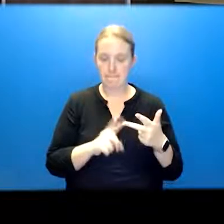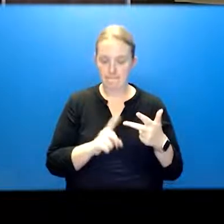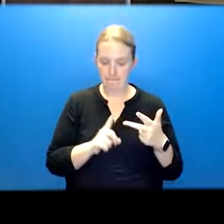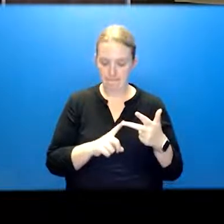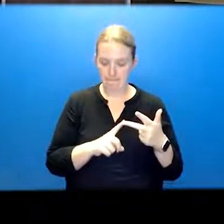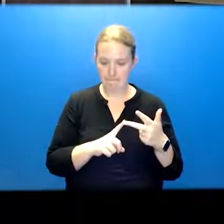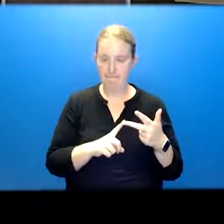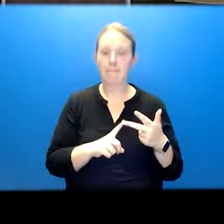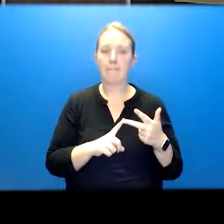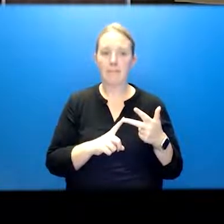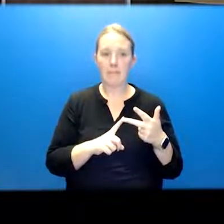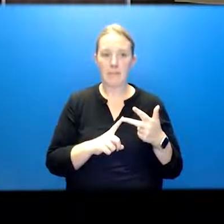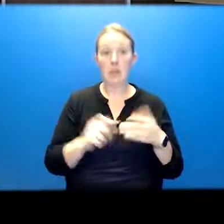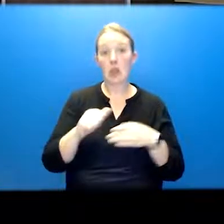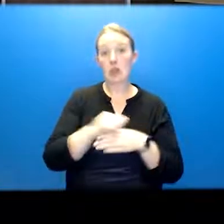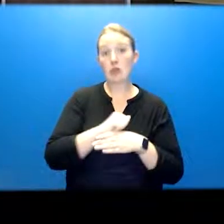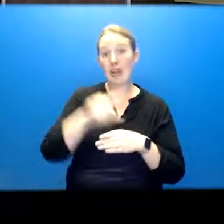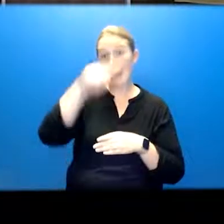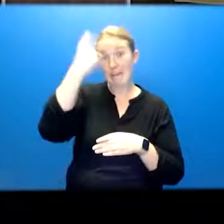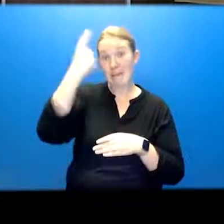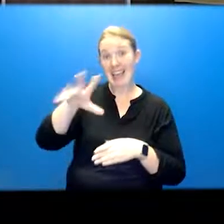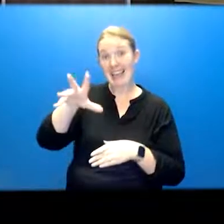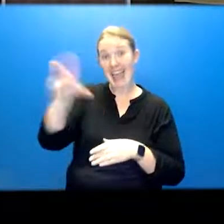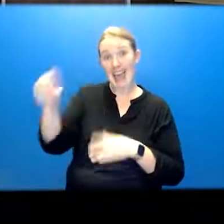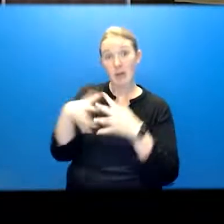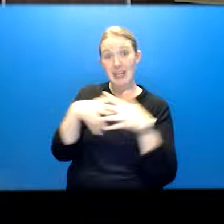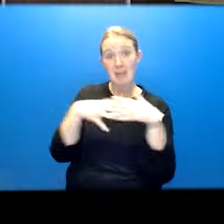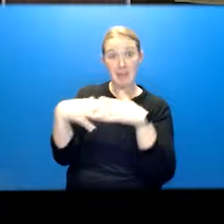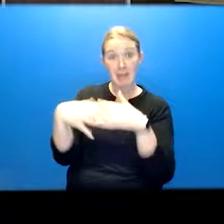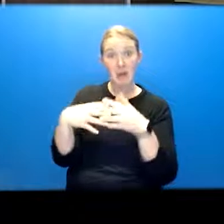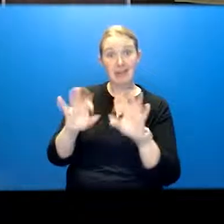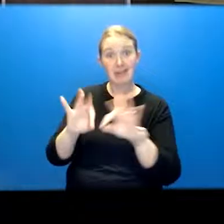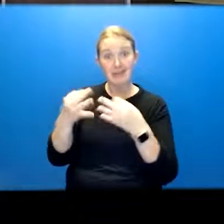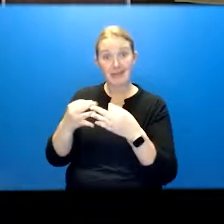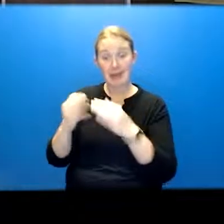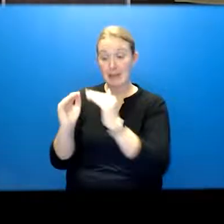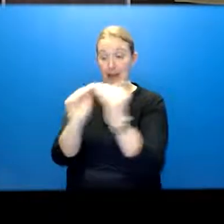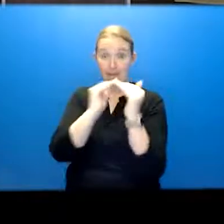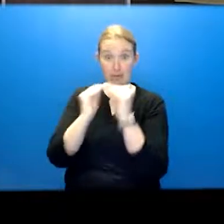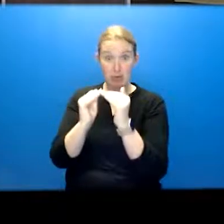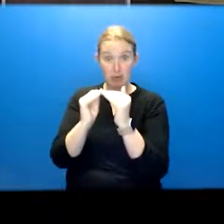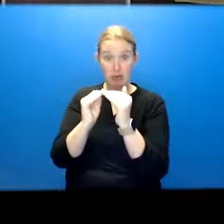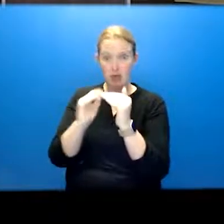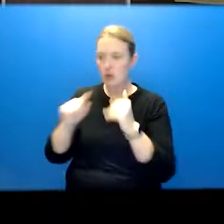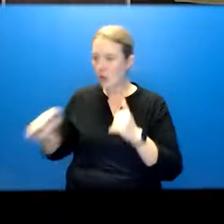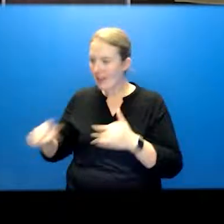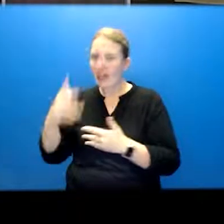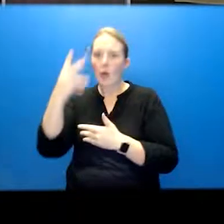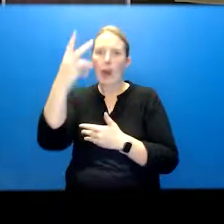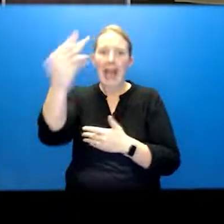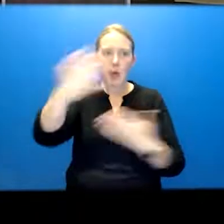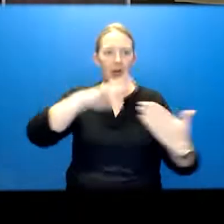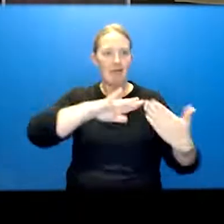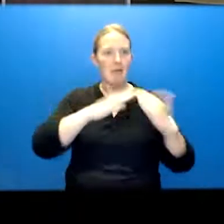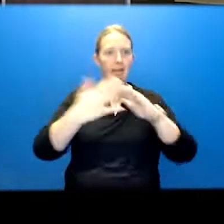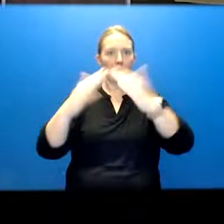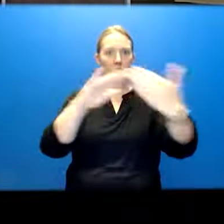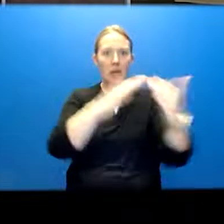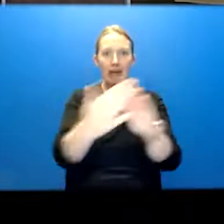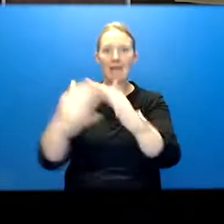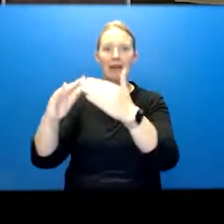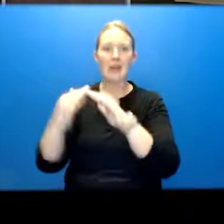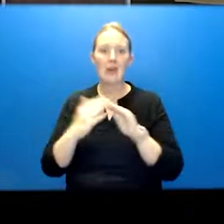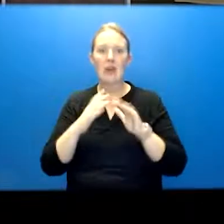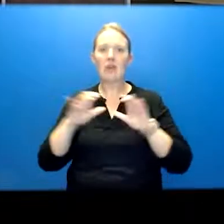training Black African-American family peers to be in the community, to do a lot of community